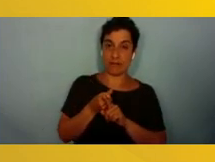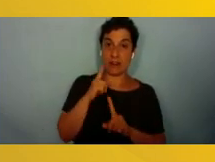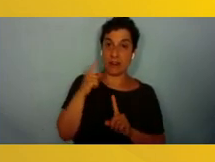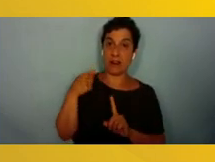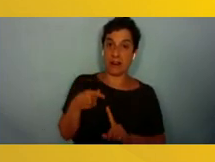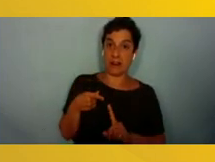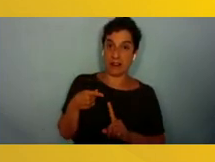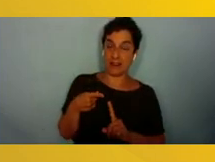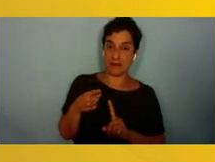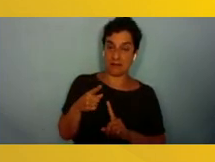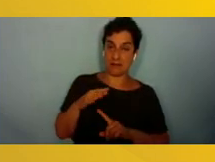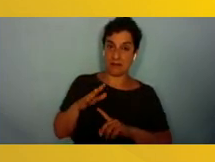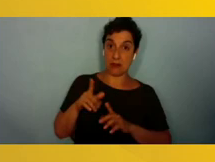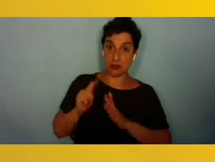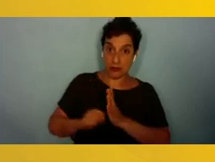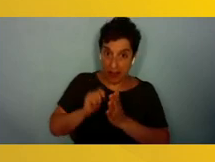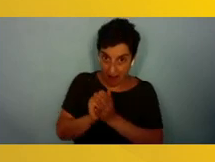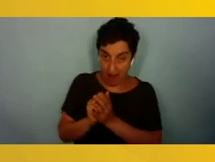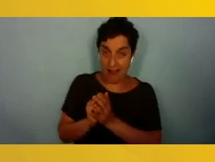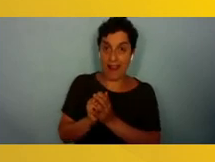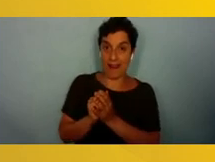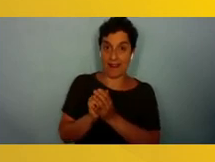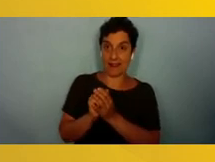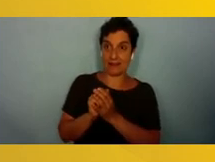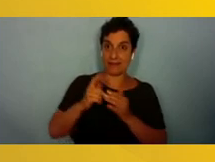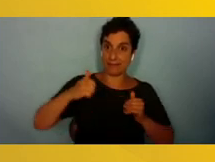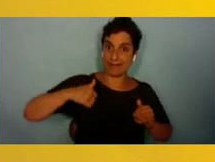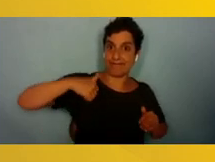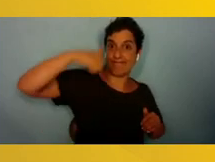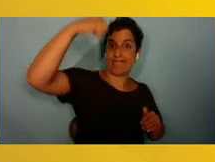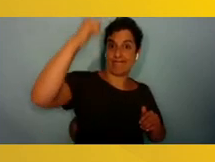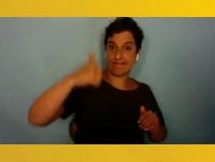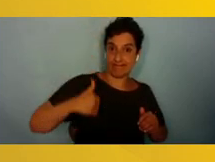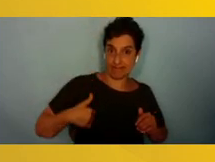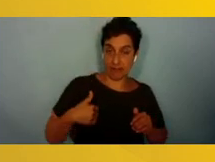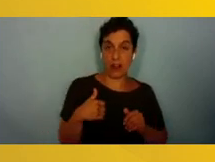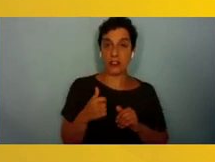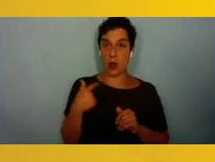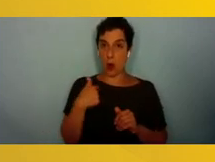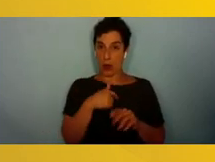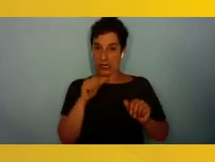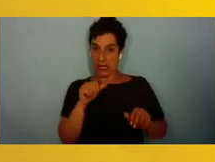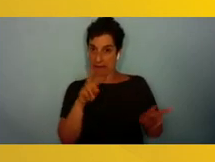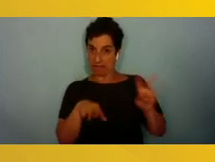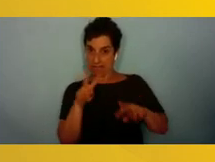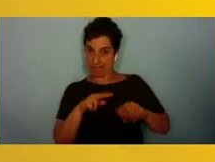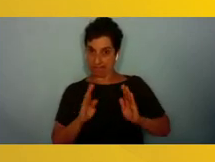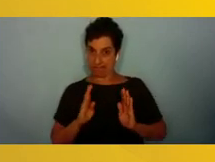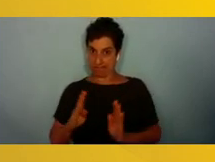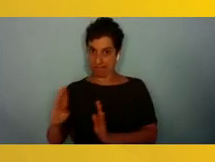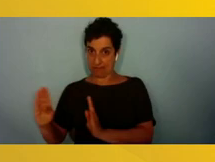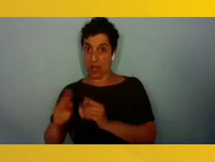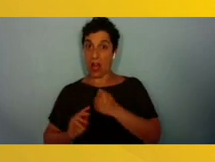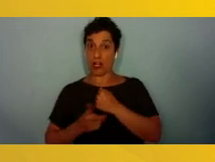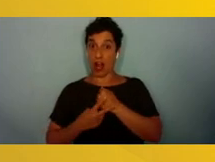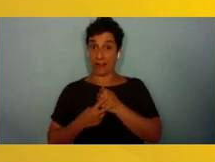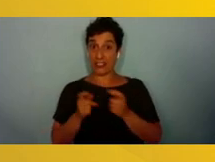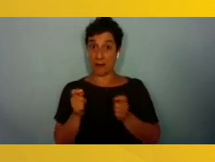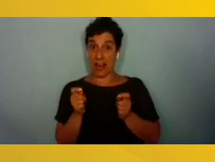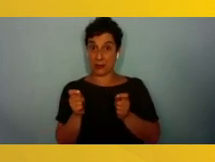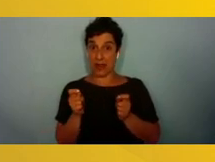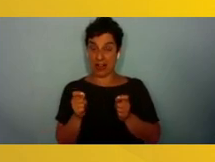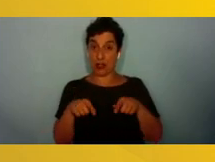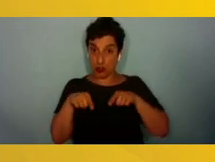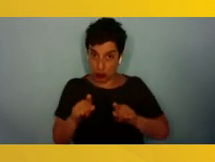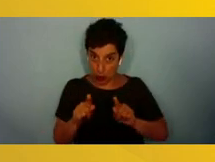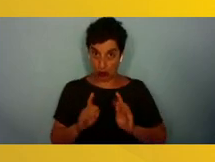the times when they're migrating through. So we can really, you know, focus conservation management efforts